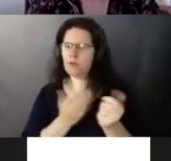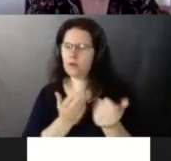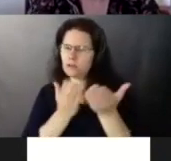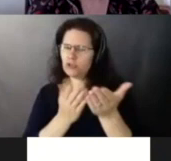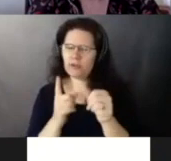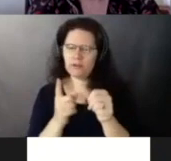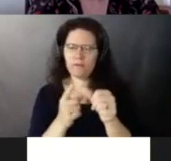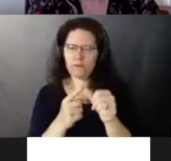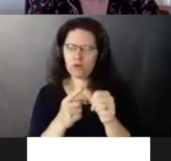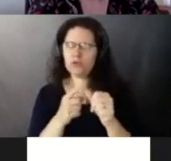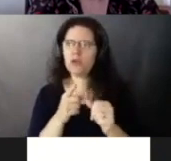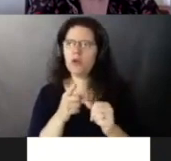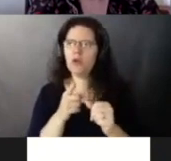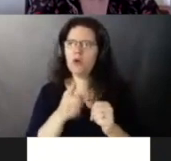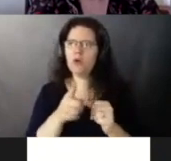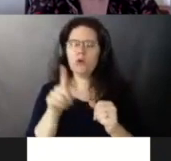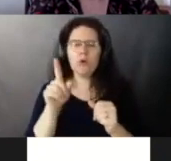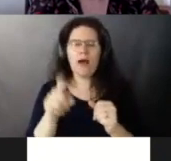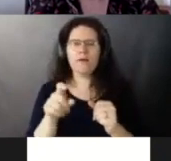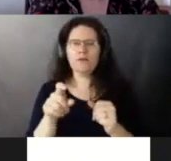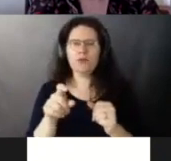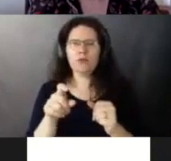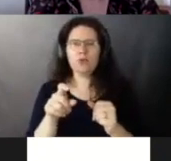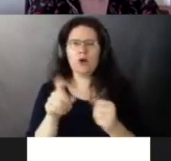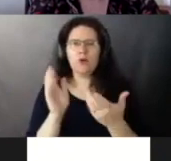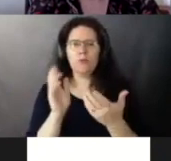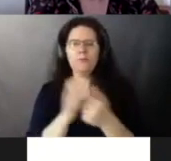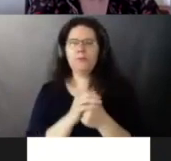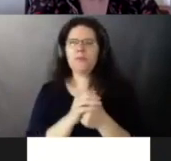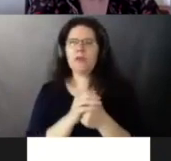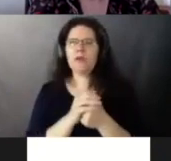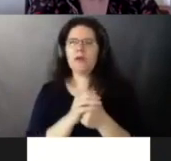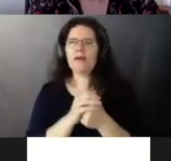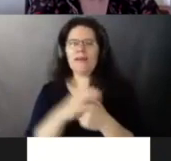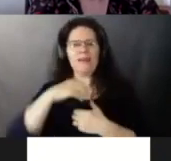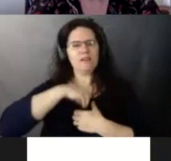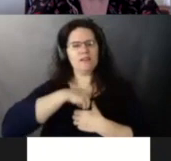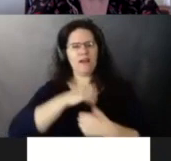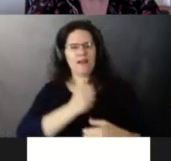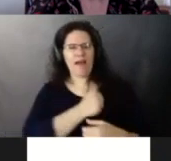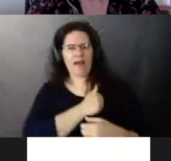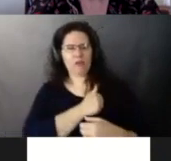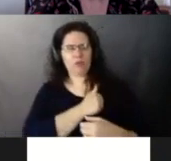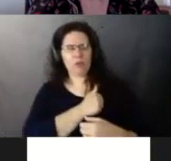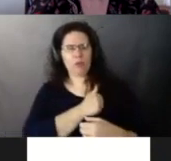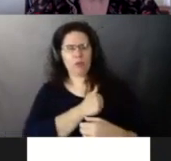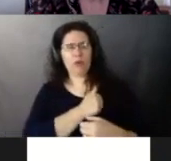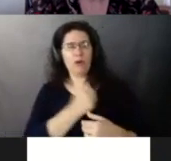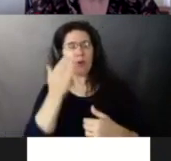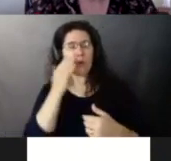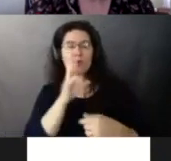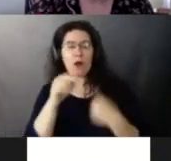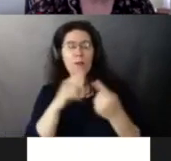do is you need to bring the empathy instead of sympathy, So